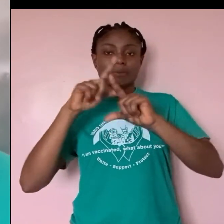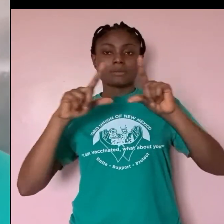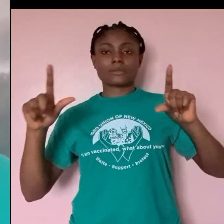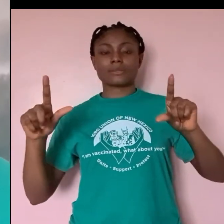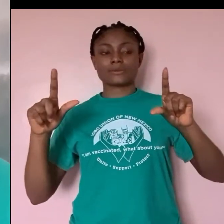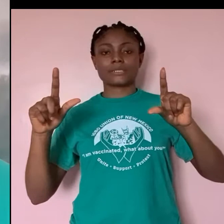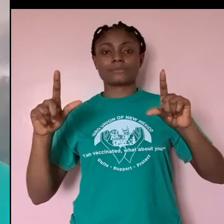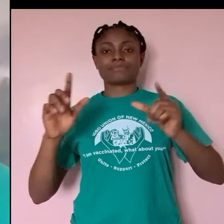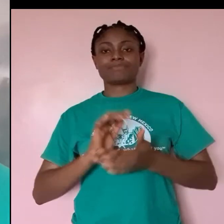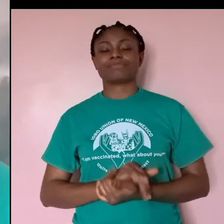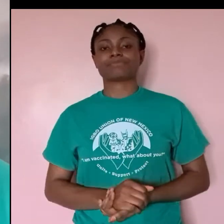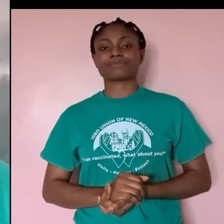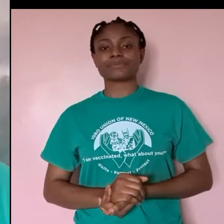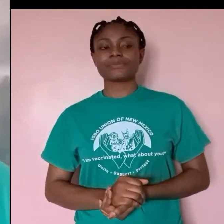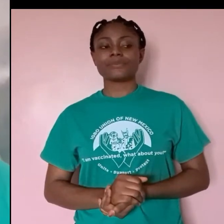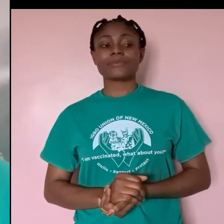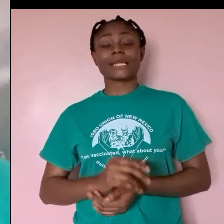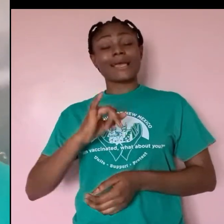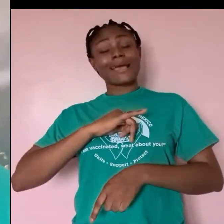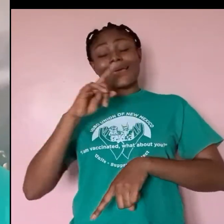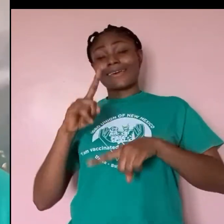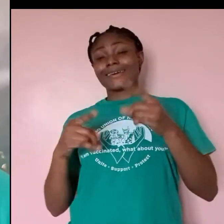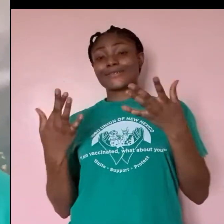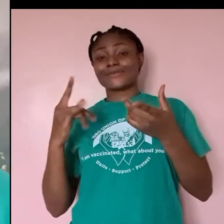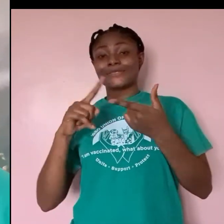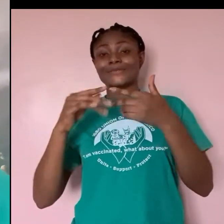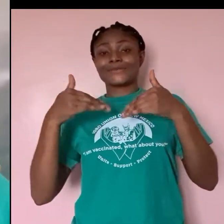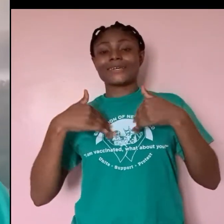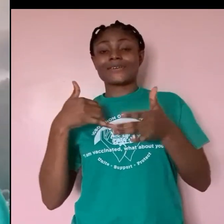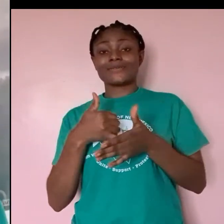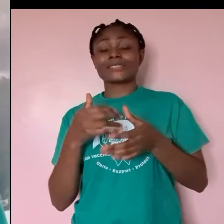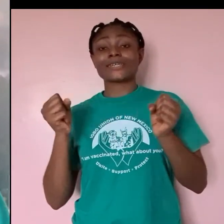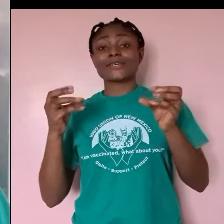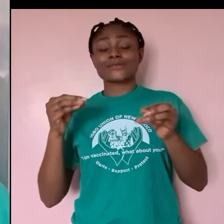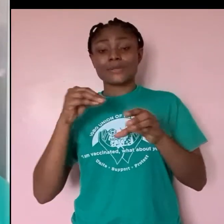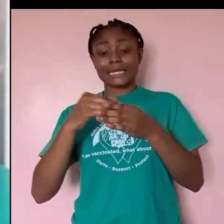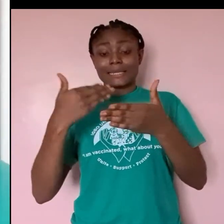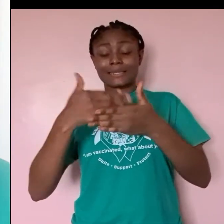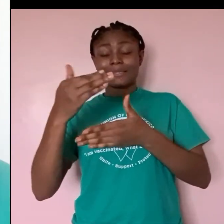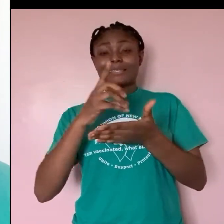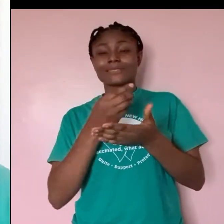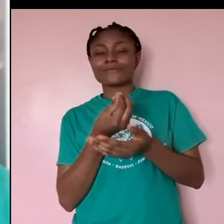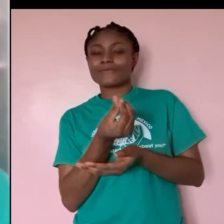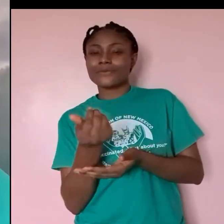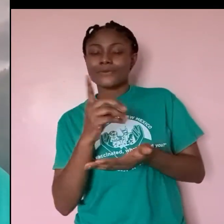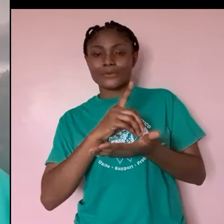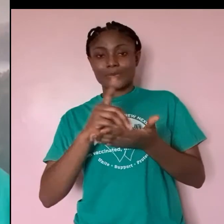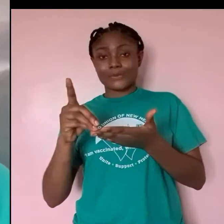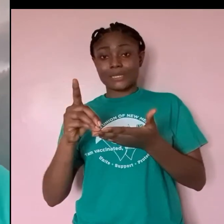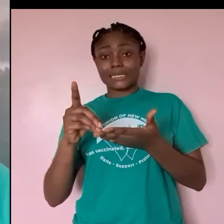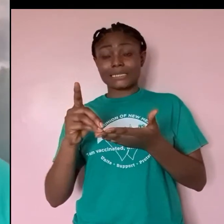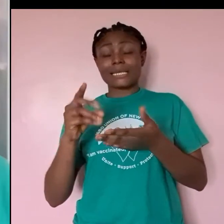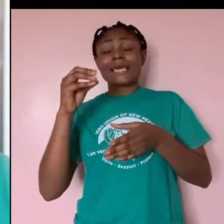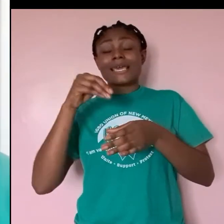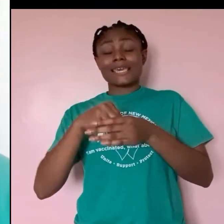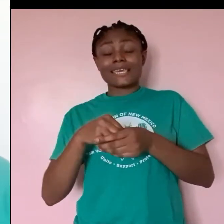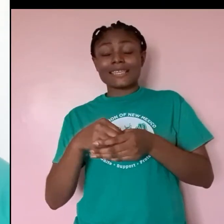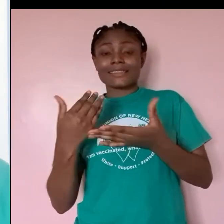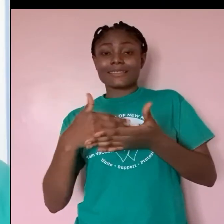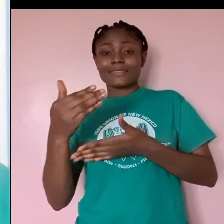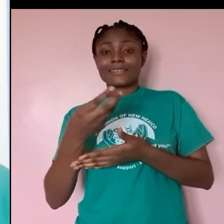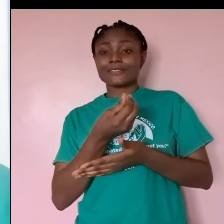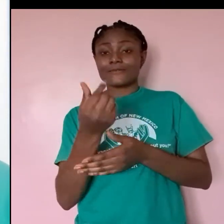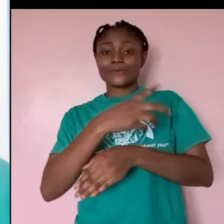Sign Languages. I can't wait to have it. So in the next few weeks, in the next few